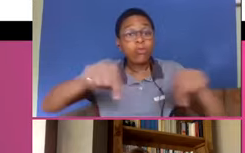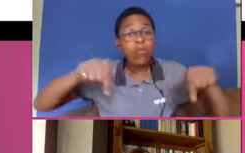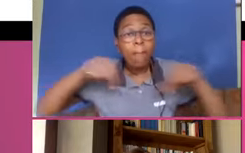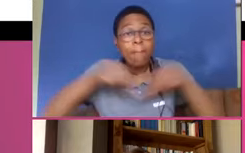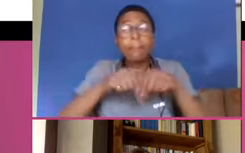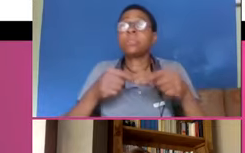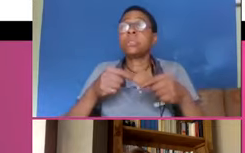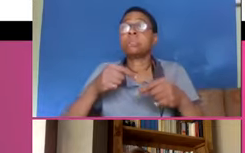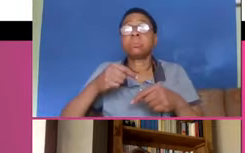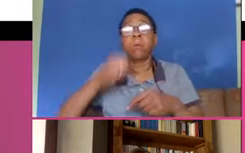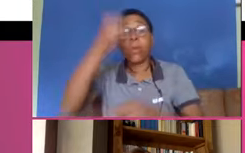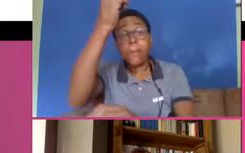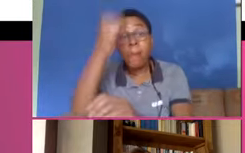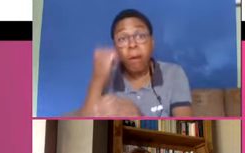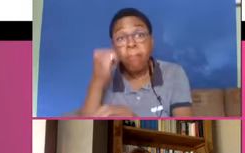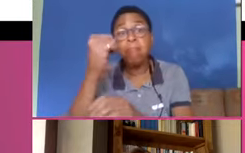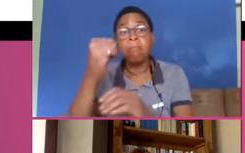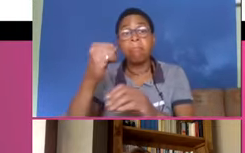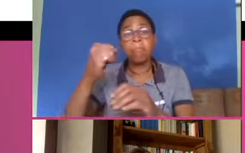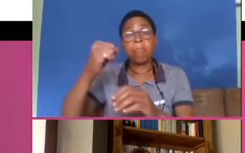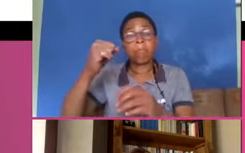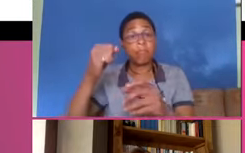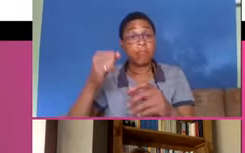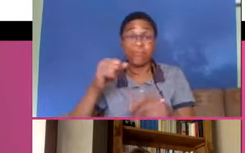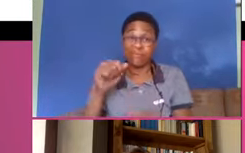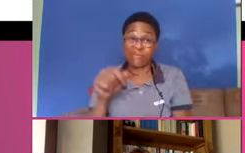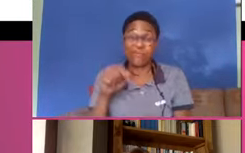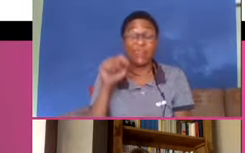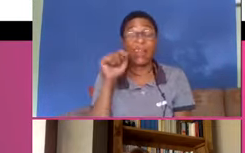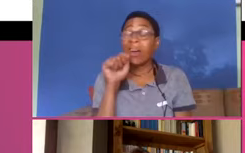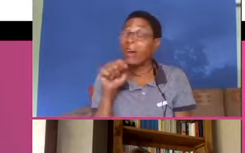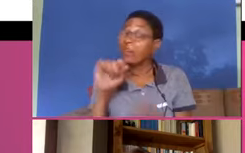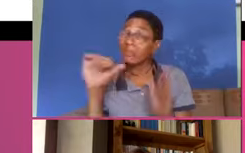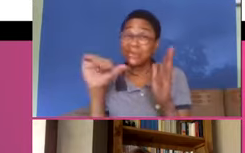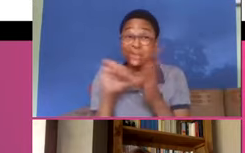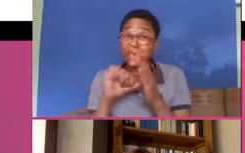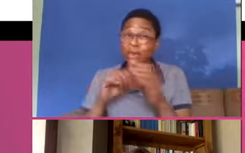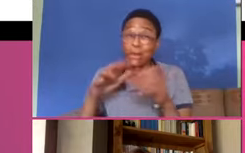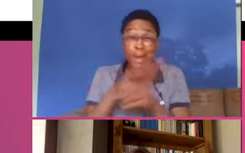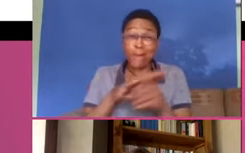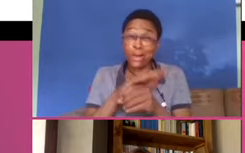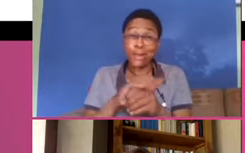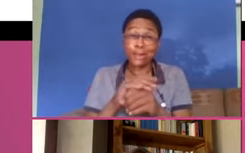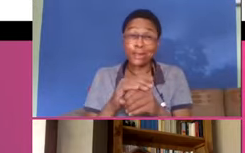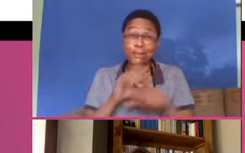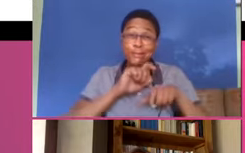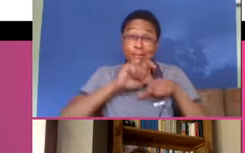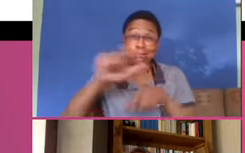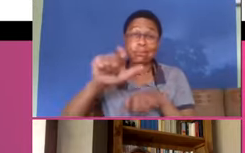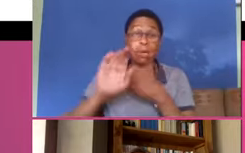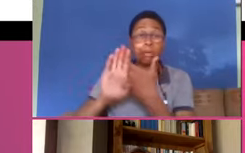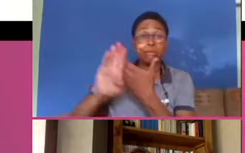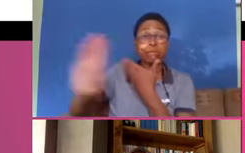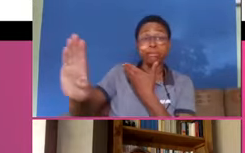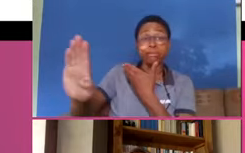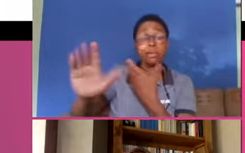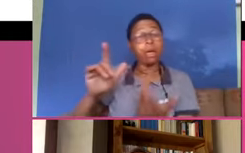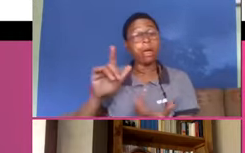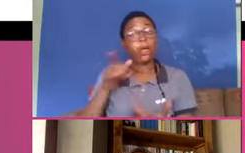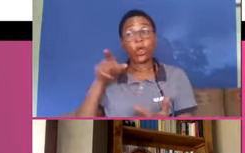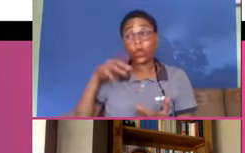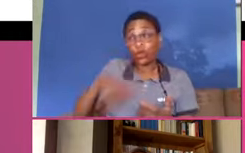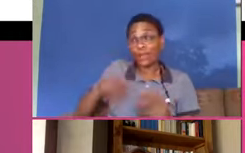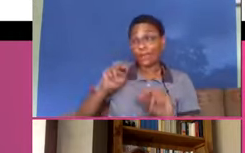similar settings. These are often the most challenging areas to maintain social distancing. Assessing the capacity of